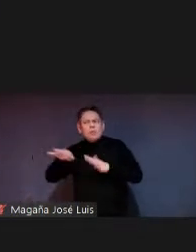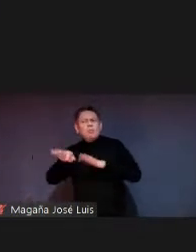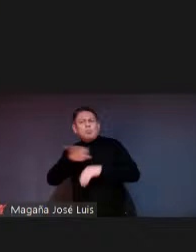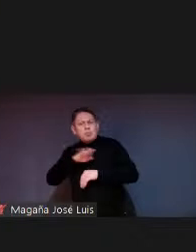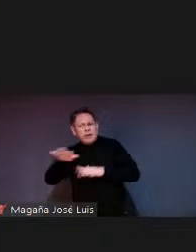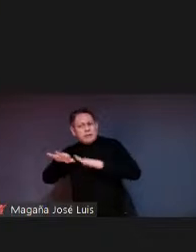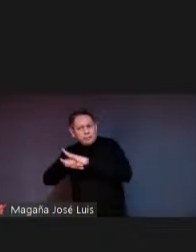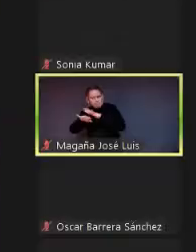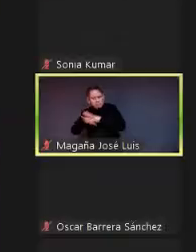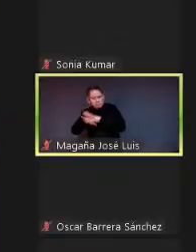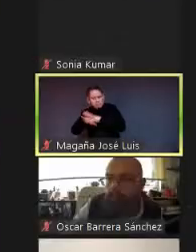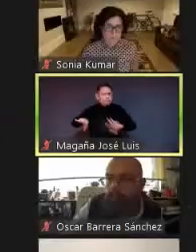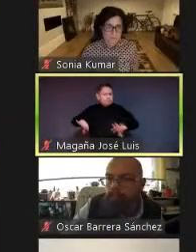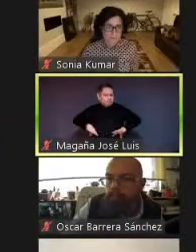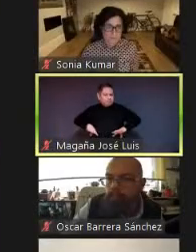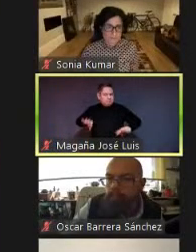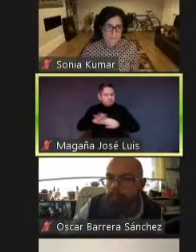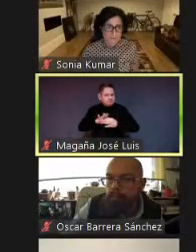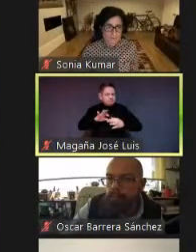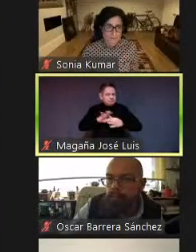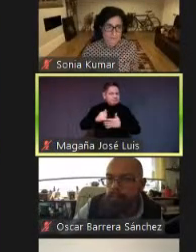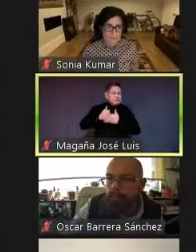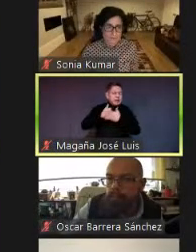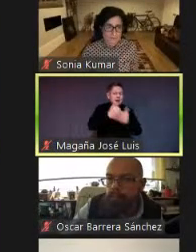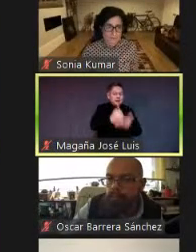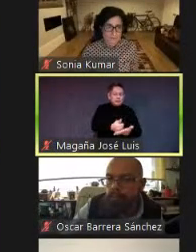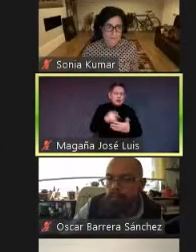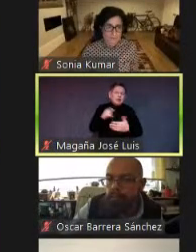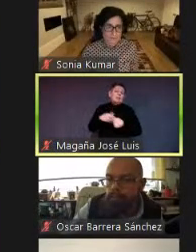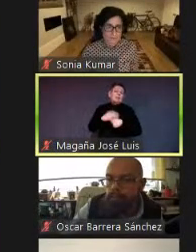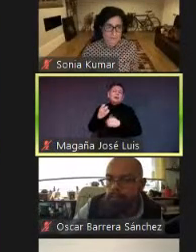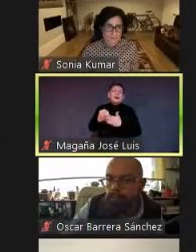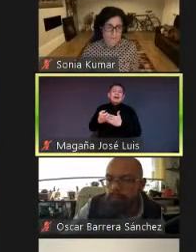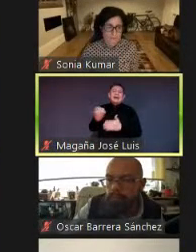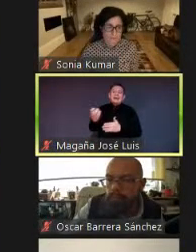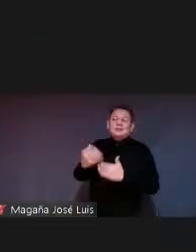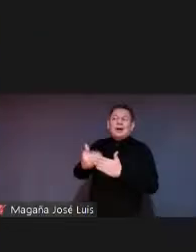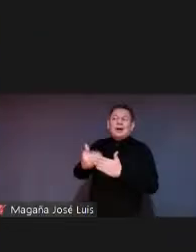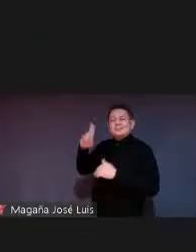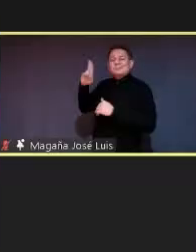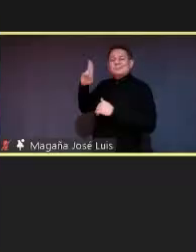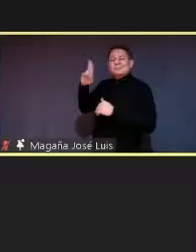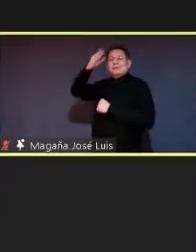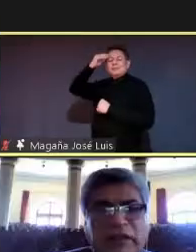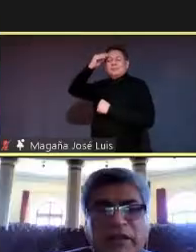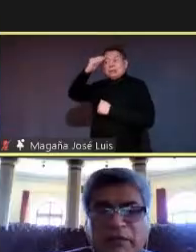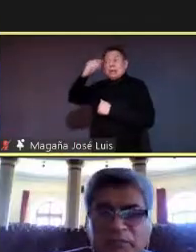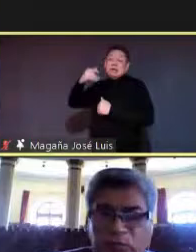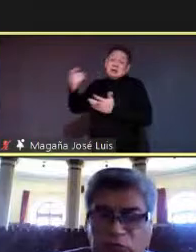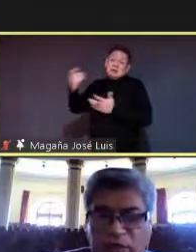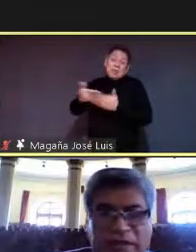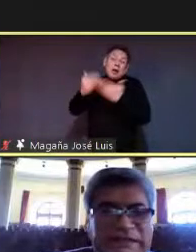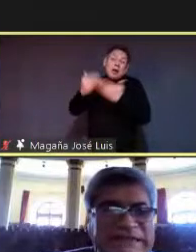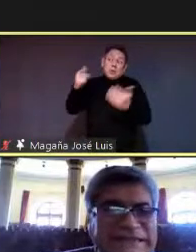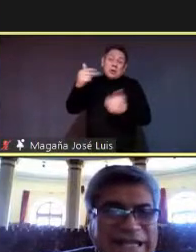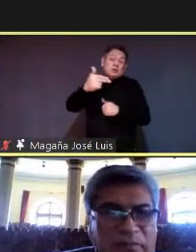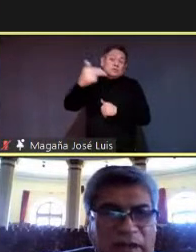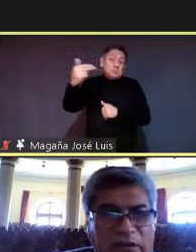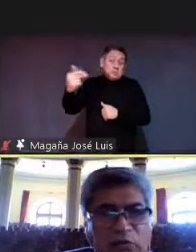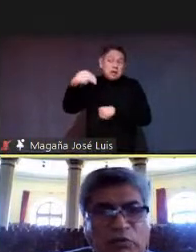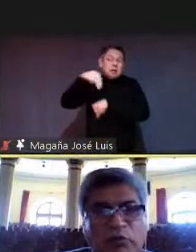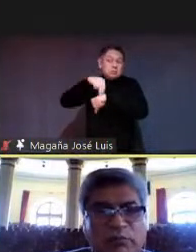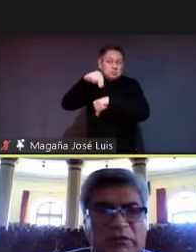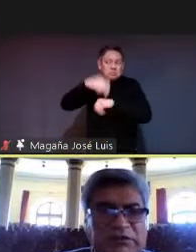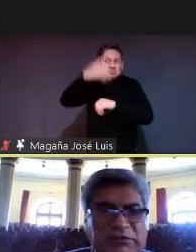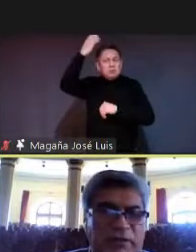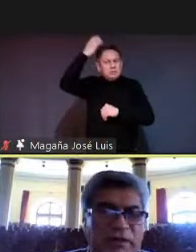education system that is another important benefit. And of course, the employers and healthcare